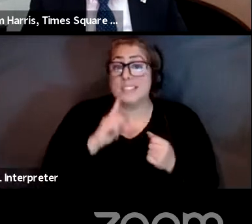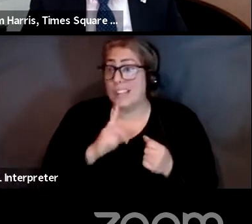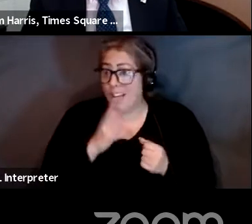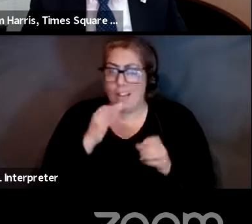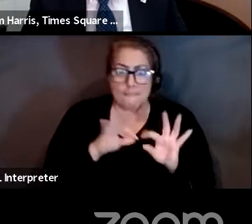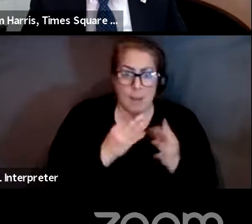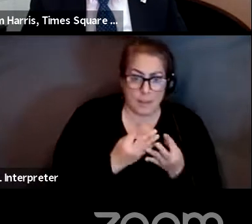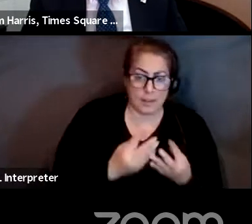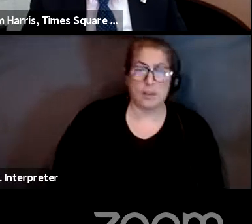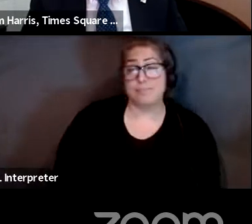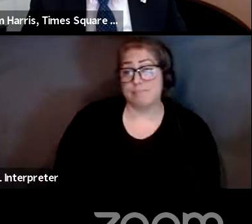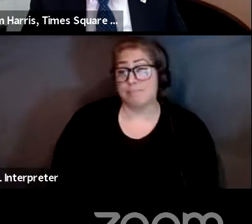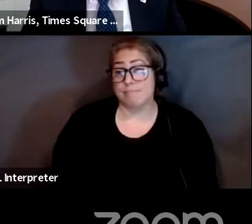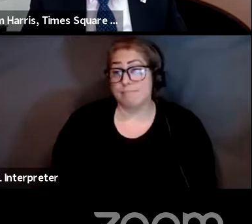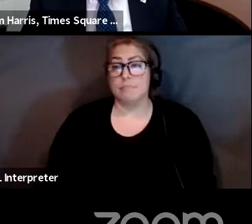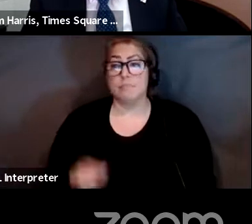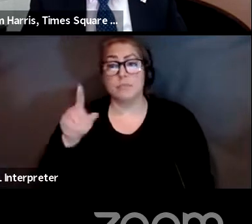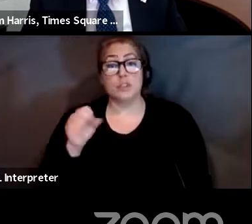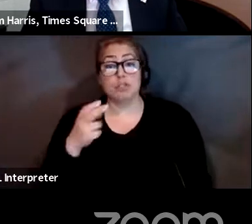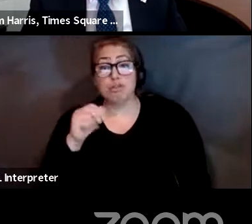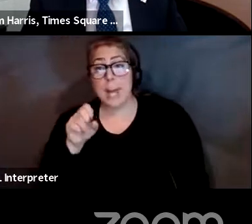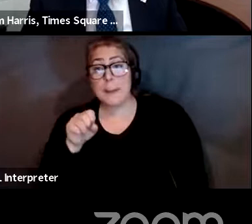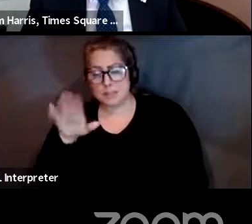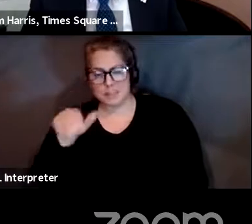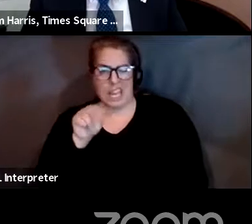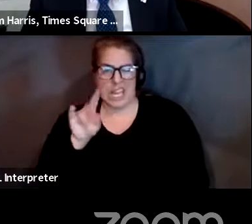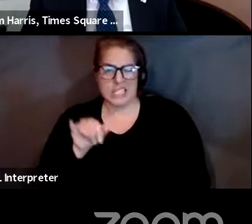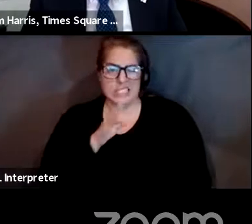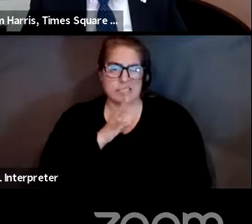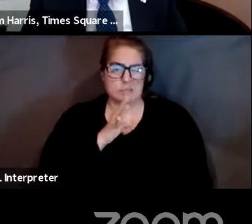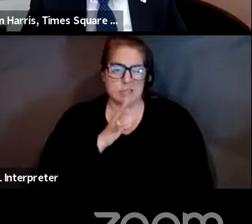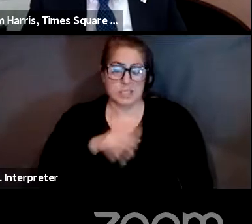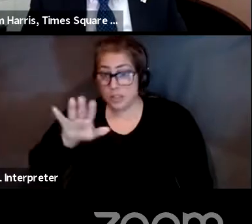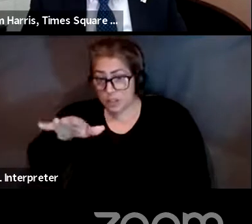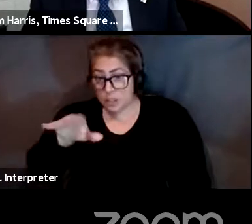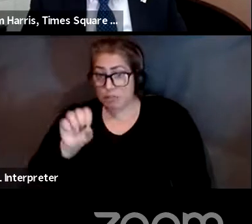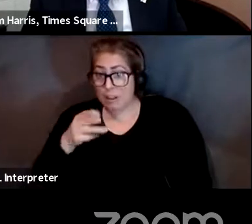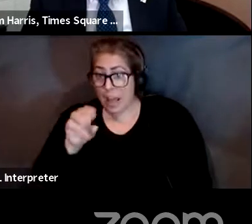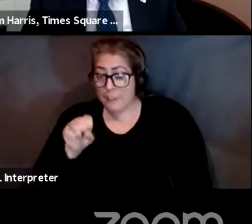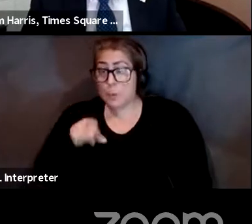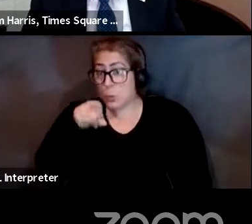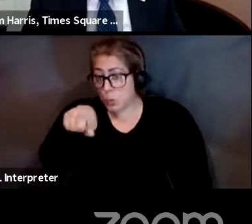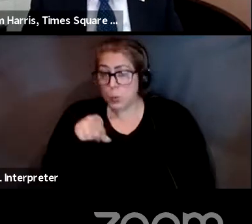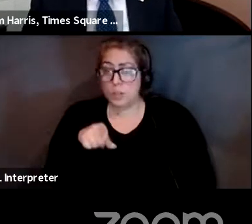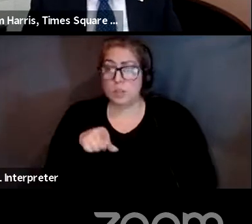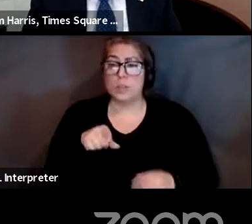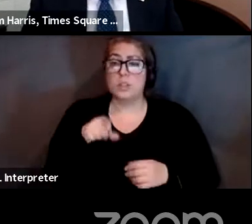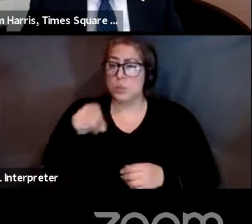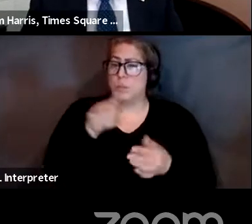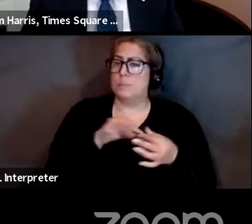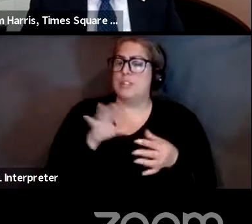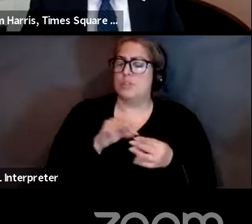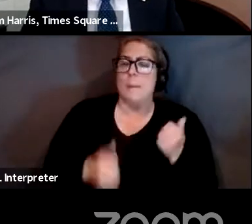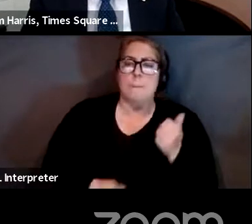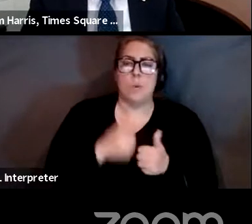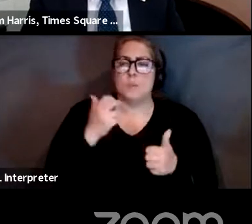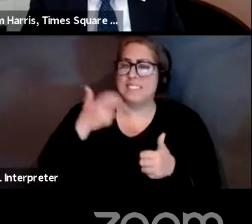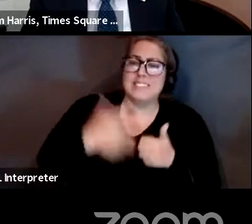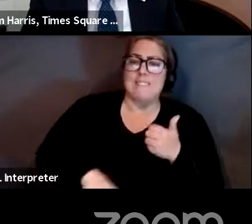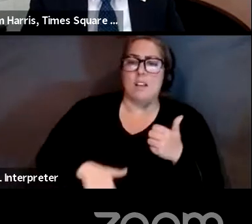families. Shams, you had mentioned that the most difficult and